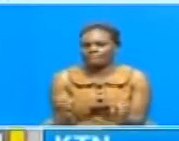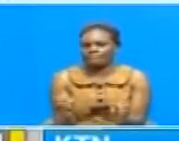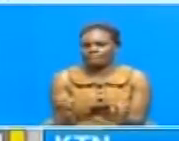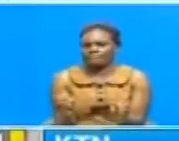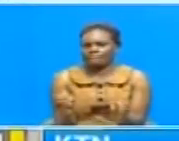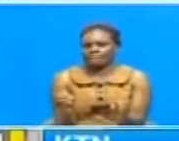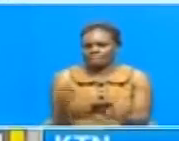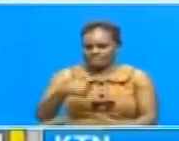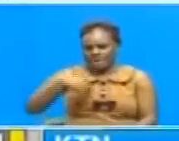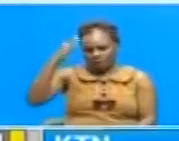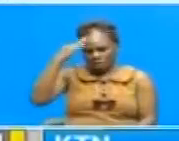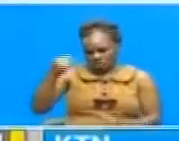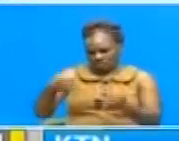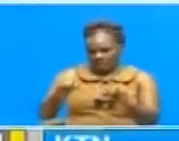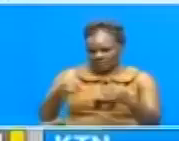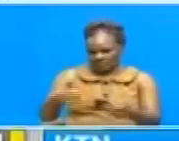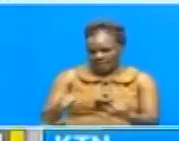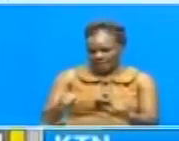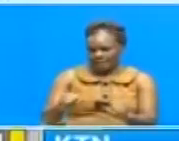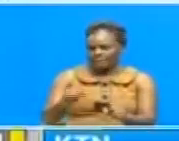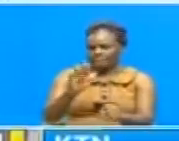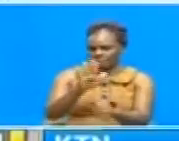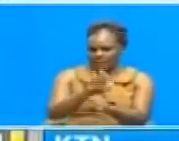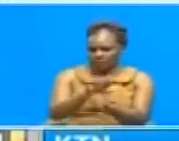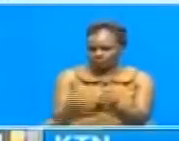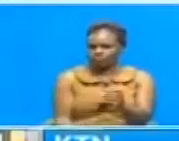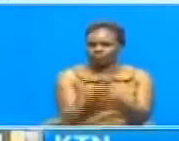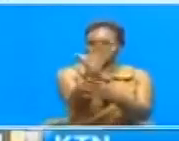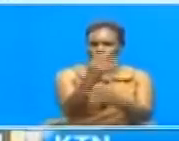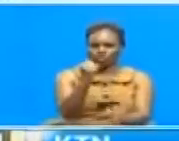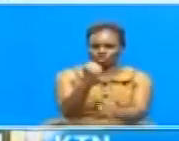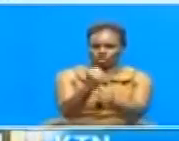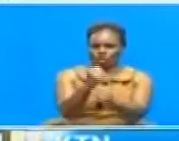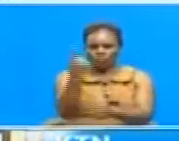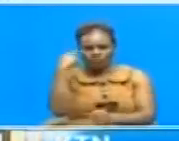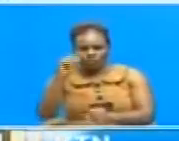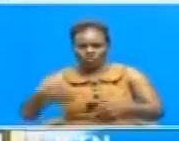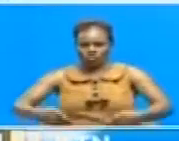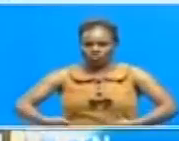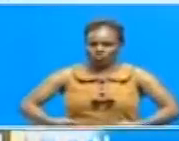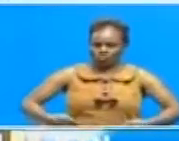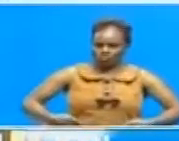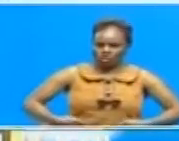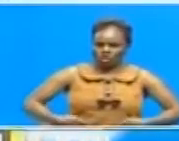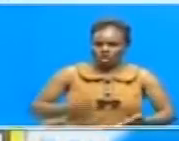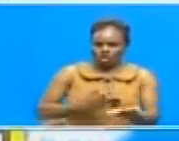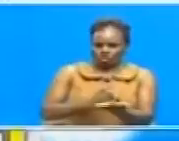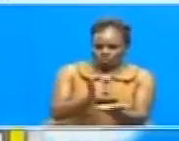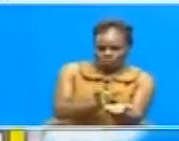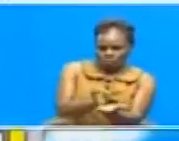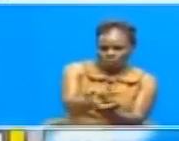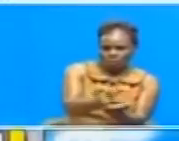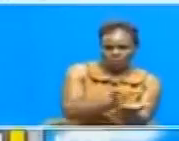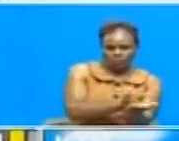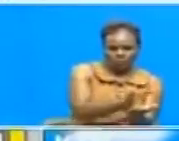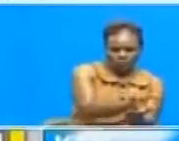According to me, we are going to try as much as possible to create some jobs for the youths through funding them